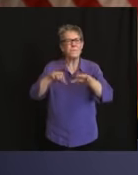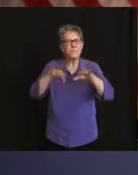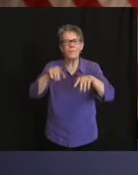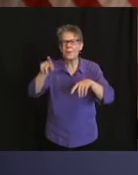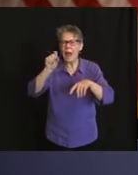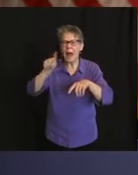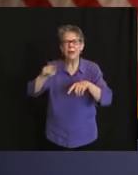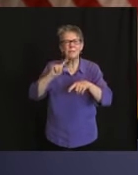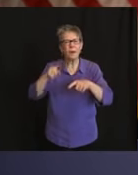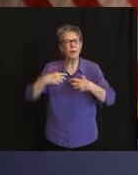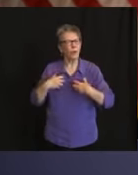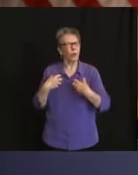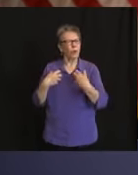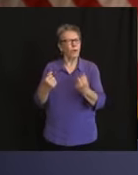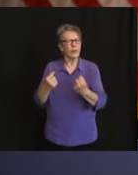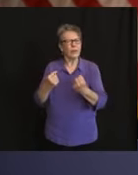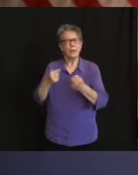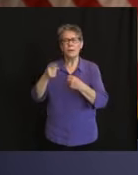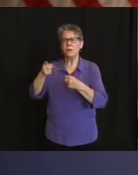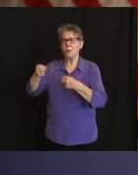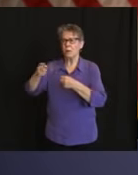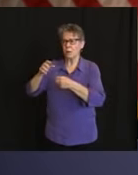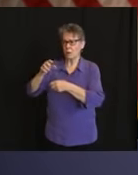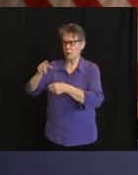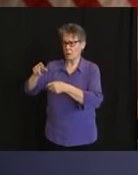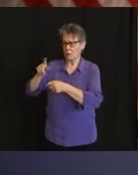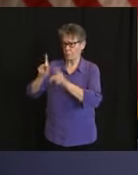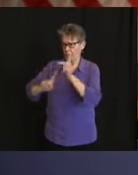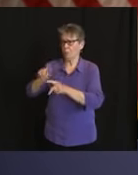and part of it seems to have to do with swabs,